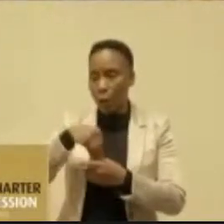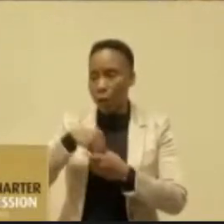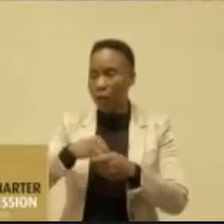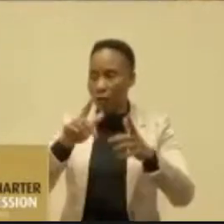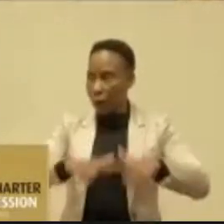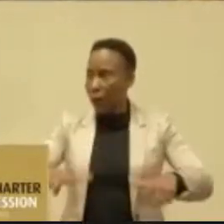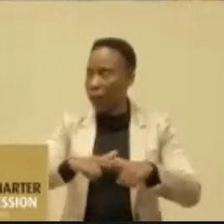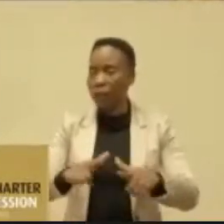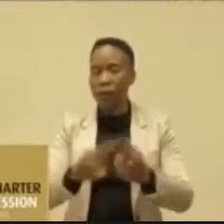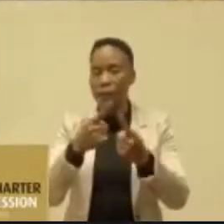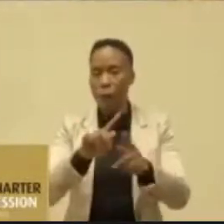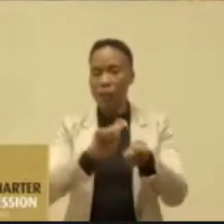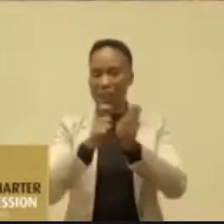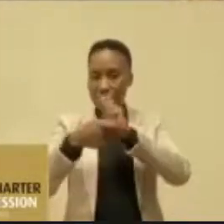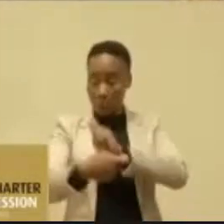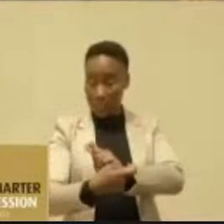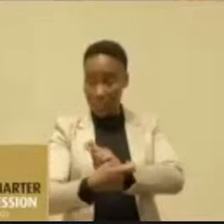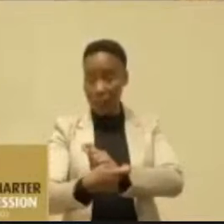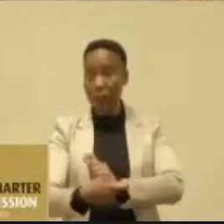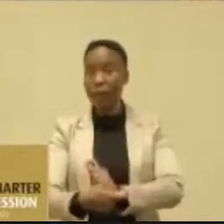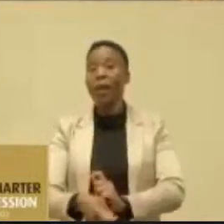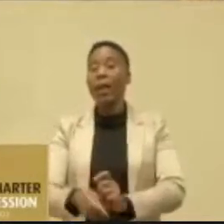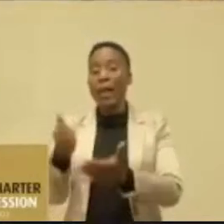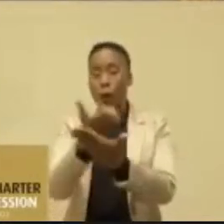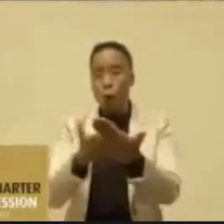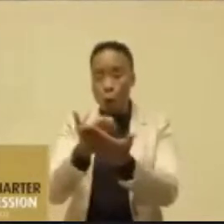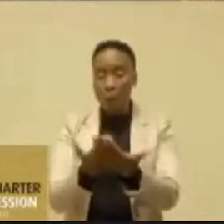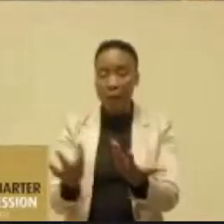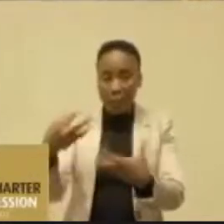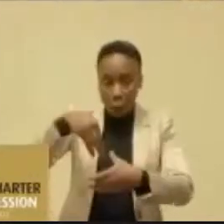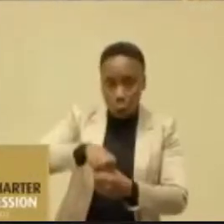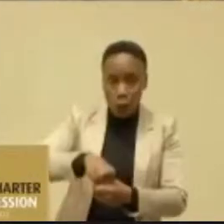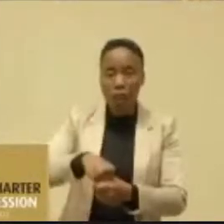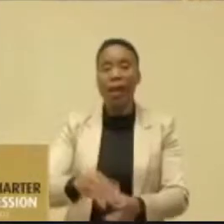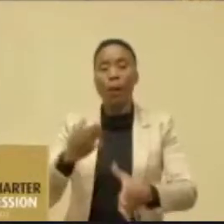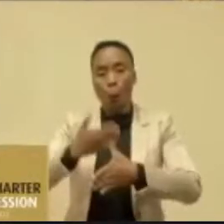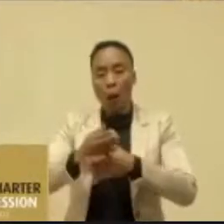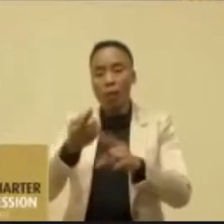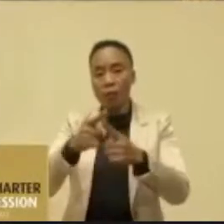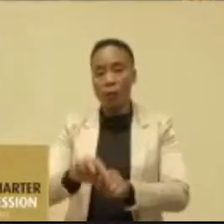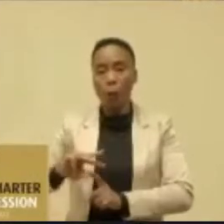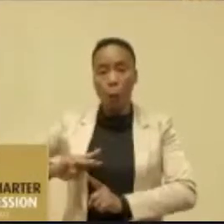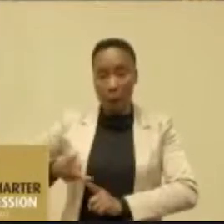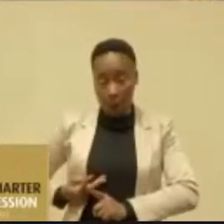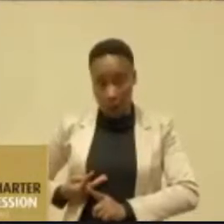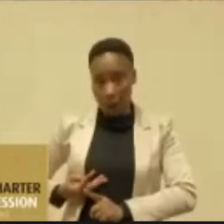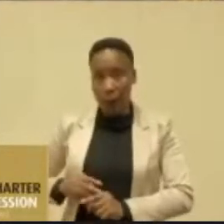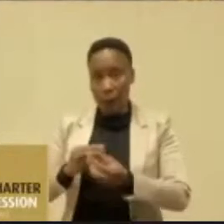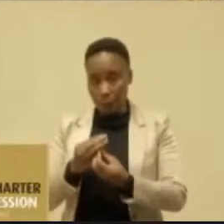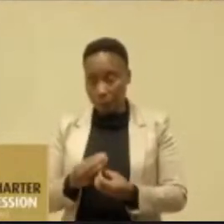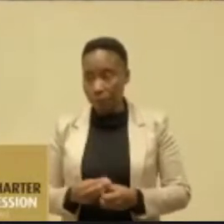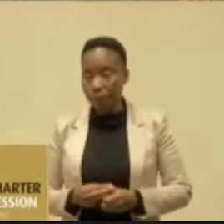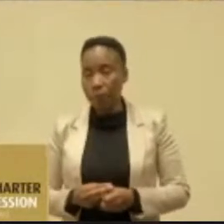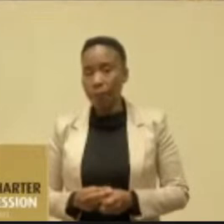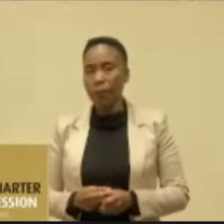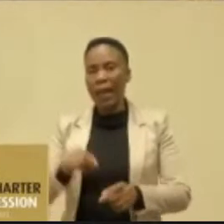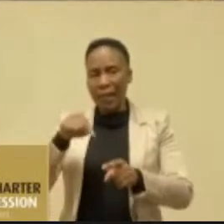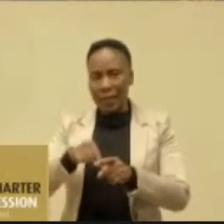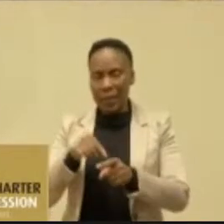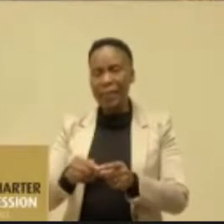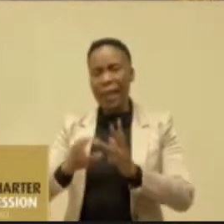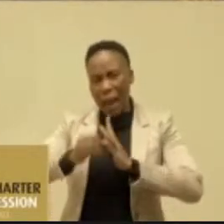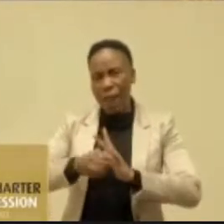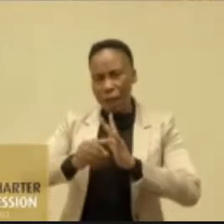transformation economic inclusion and jobs for women and youth successful localization efforts will